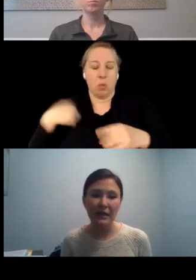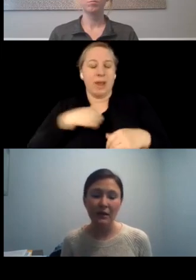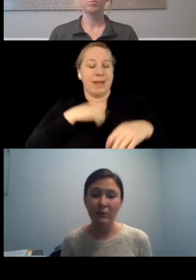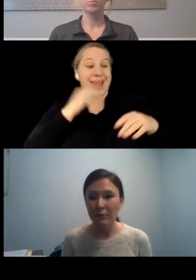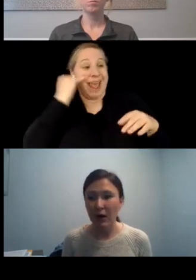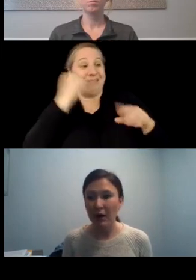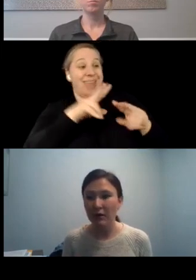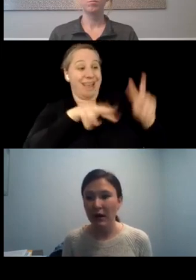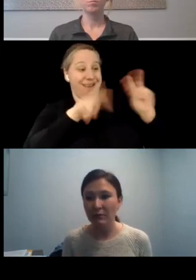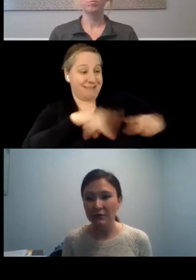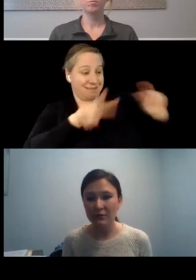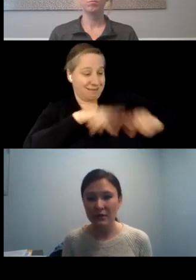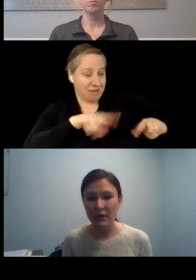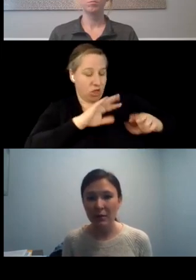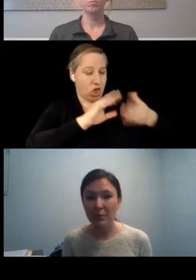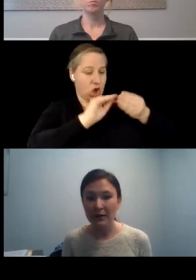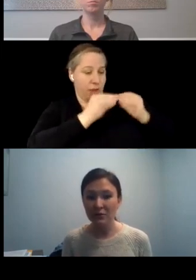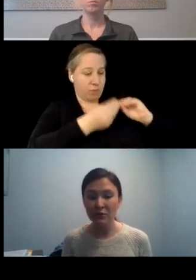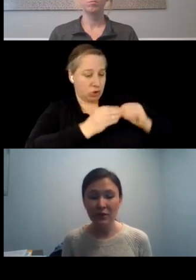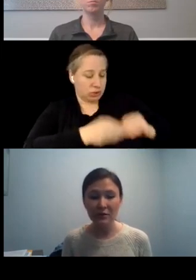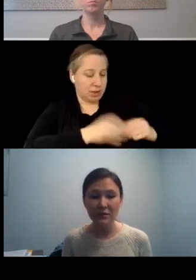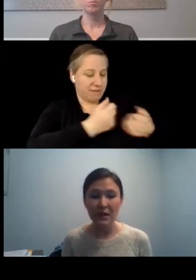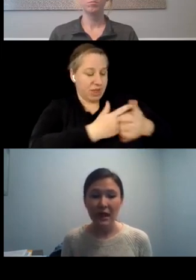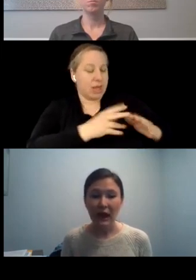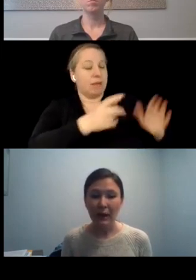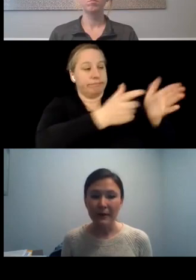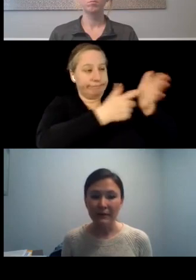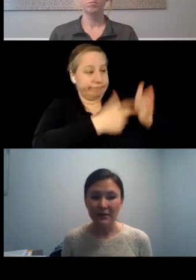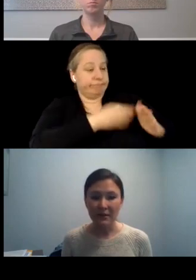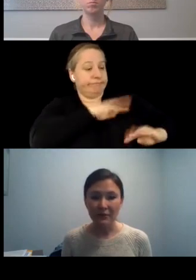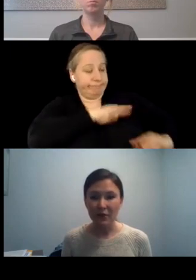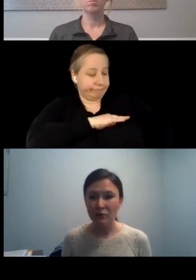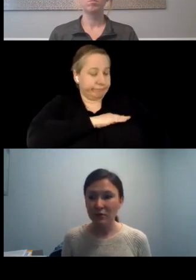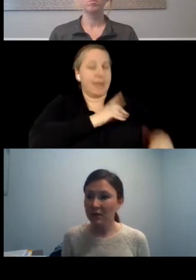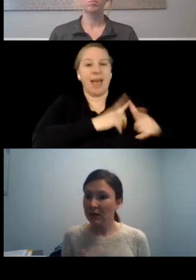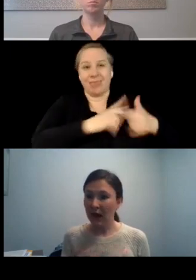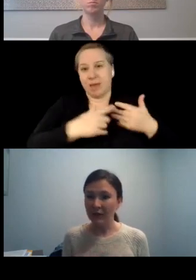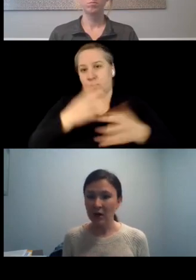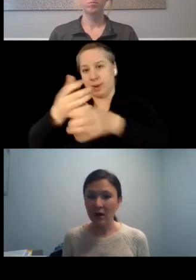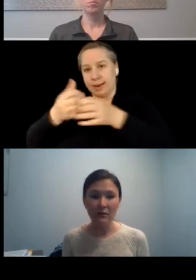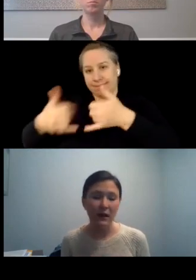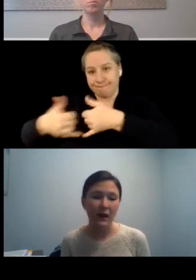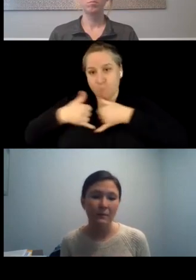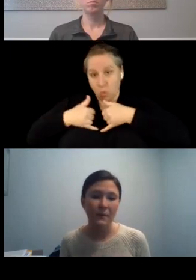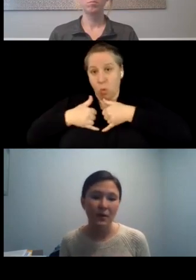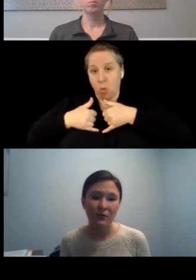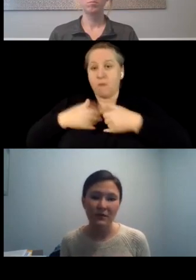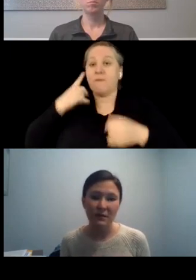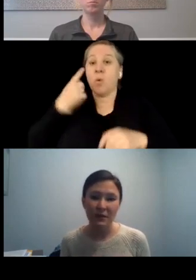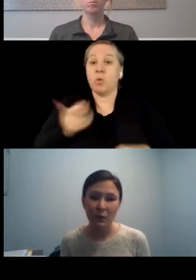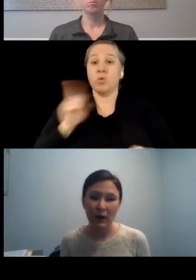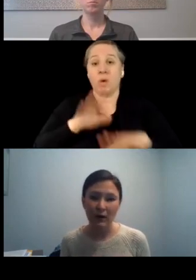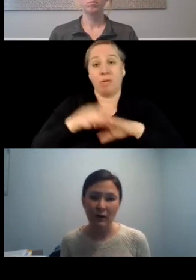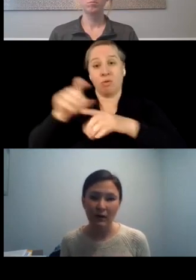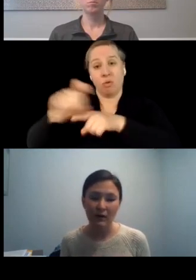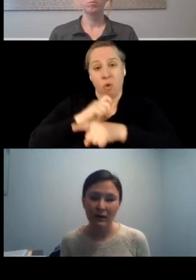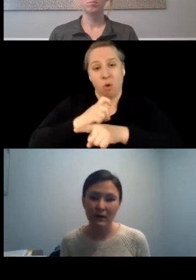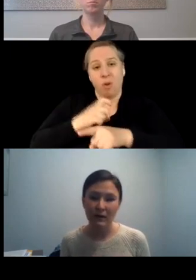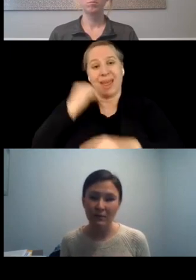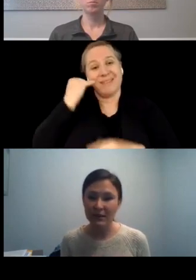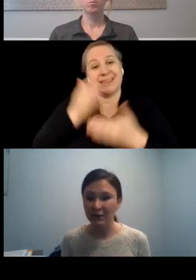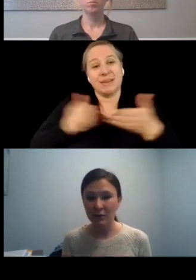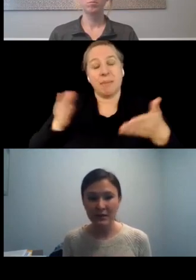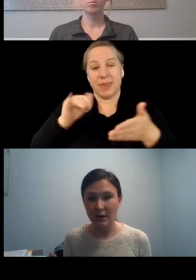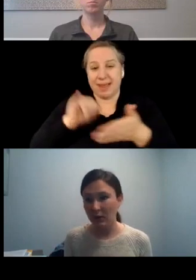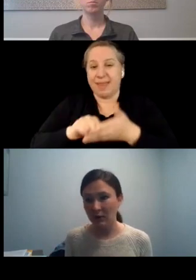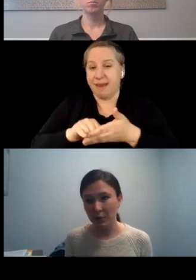really excited and really proud to have received that the past few years. And obviously for those on the call, if it's something where